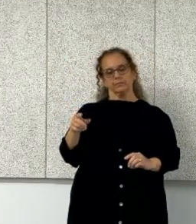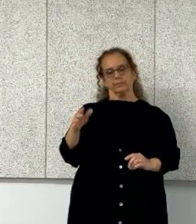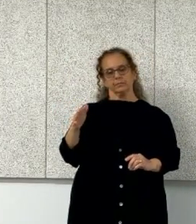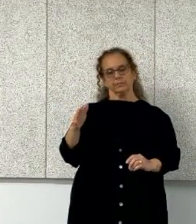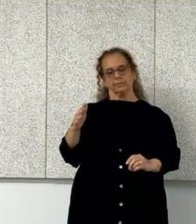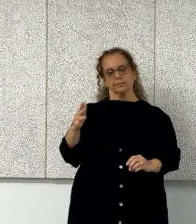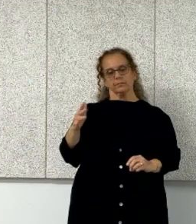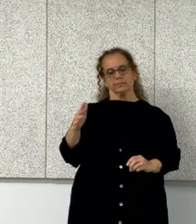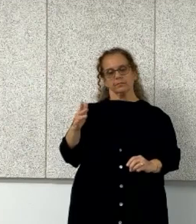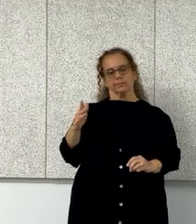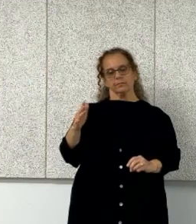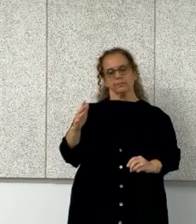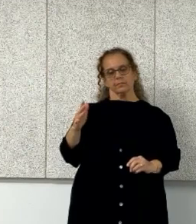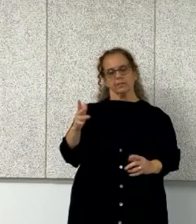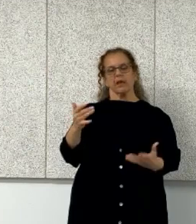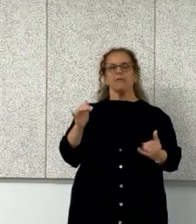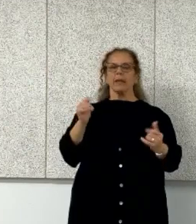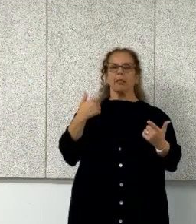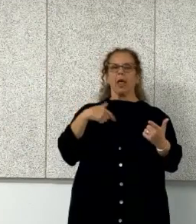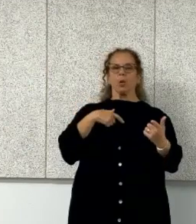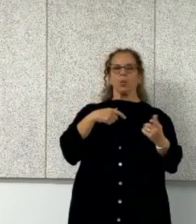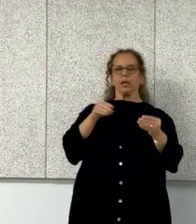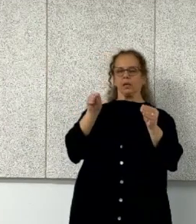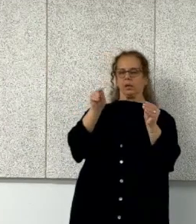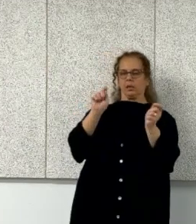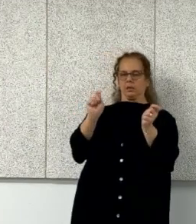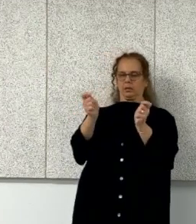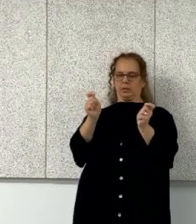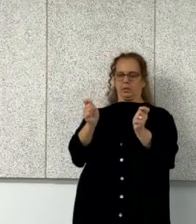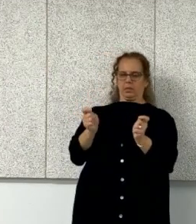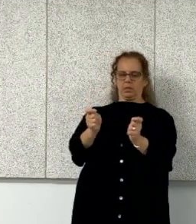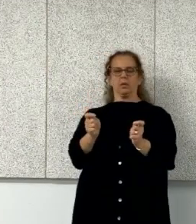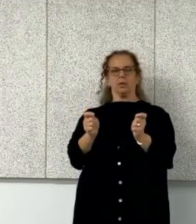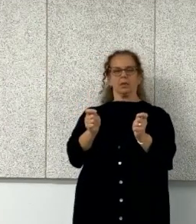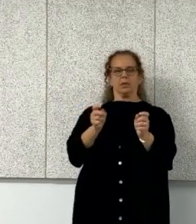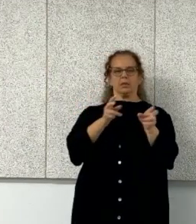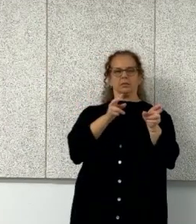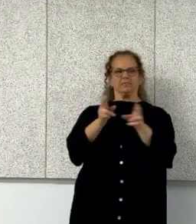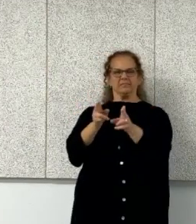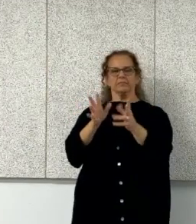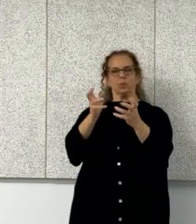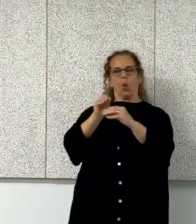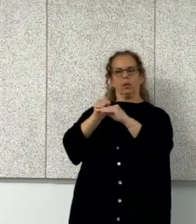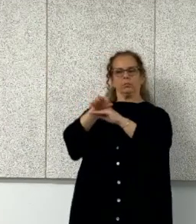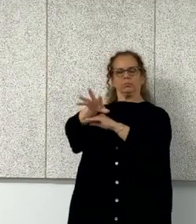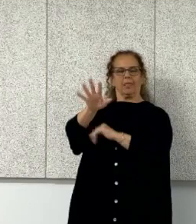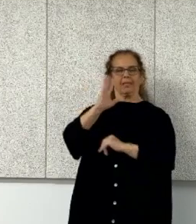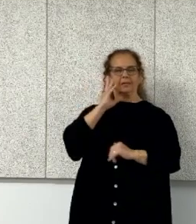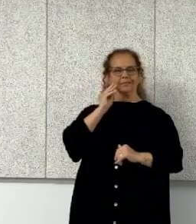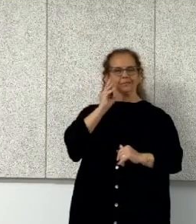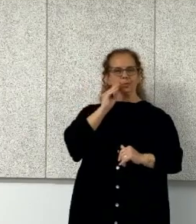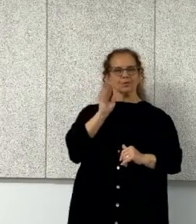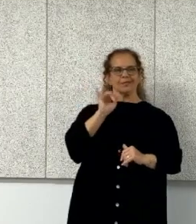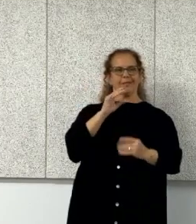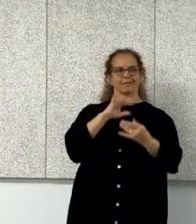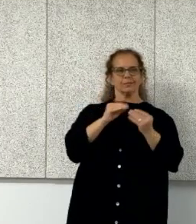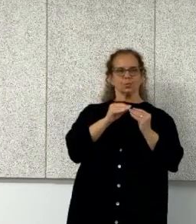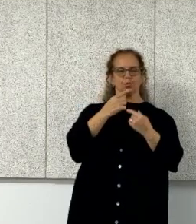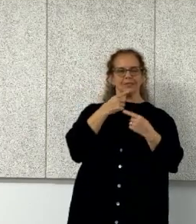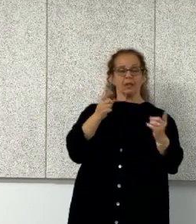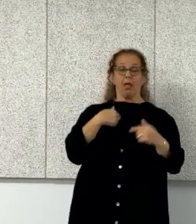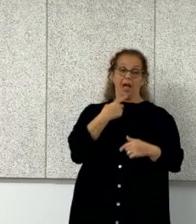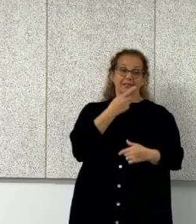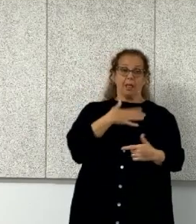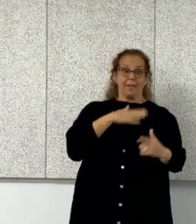of being kind of curators of experience as marketers, I tell this, like, story that, you know, to my students at Baruch, that, like,